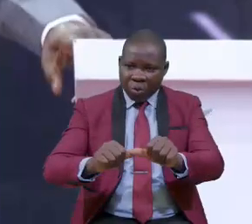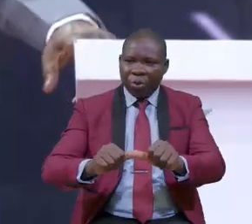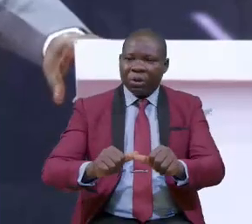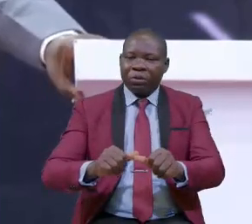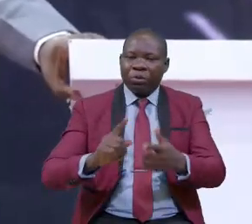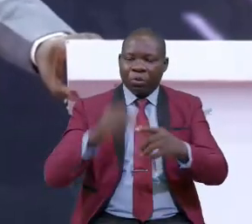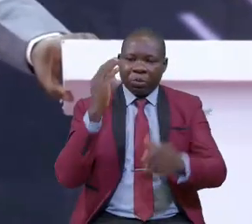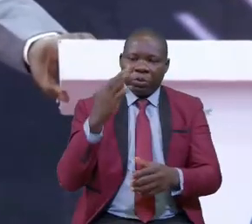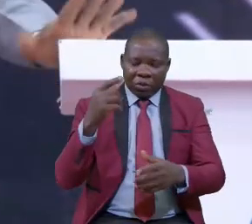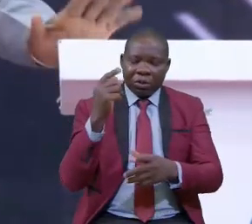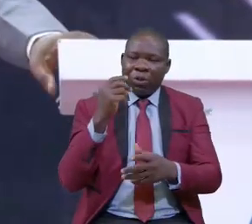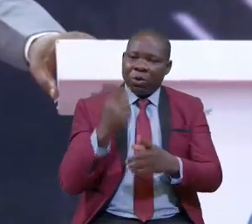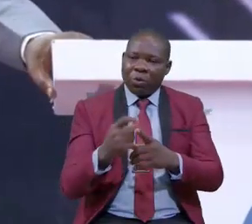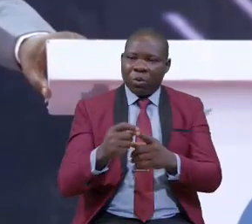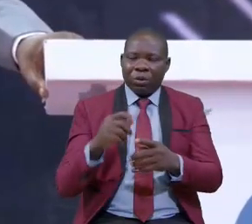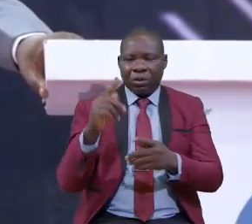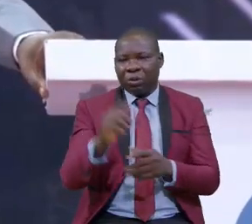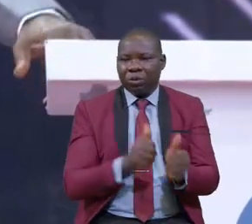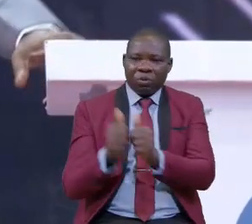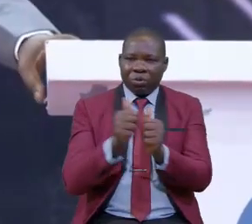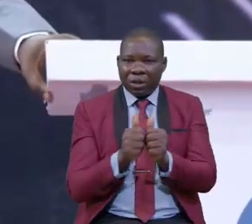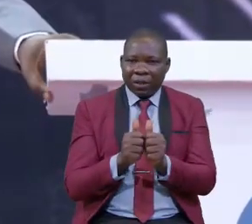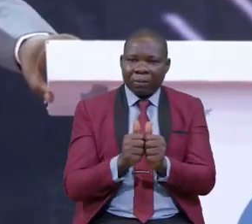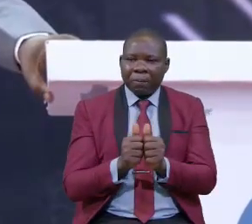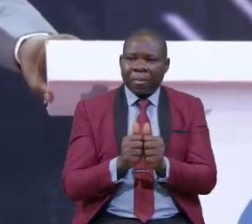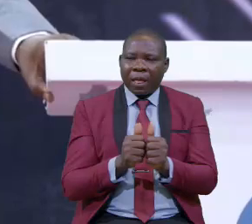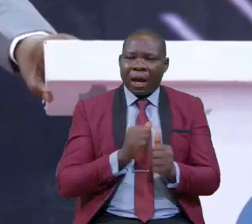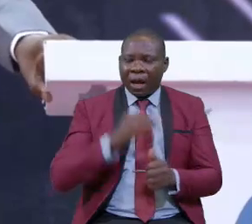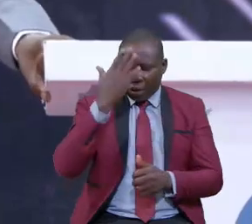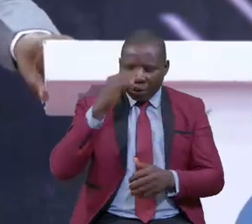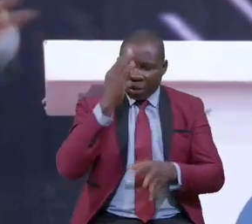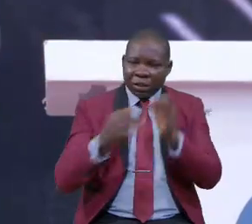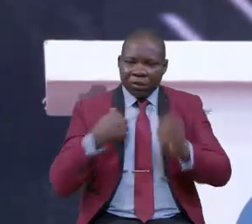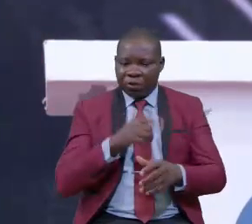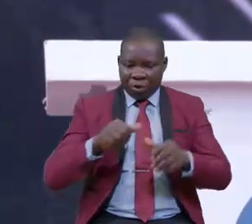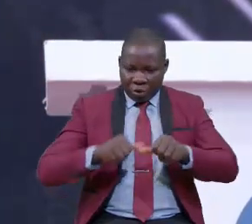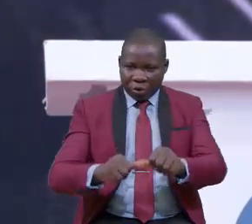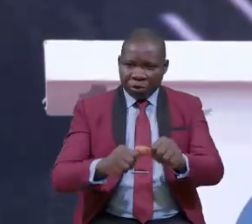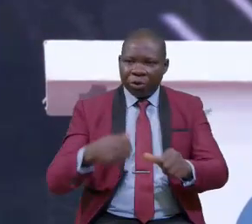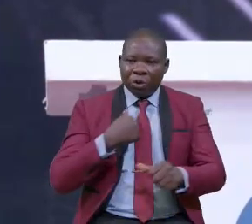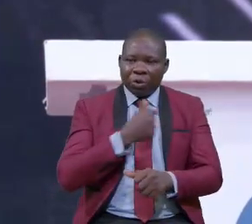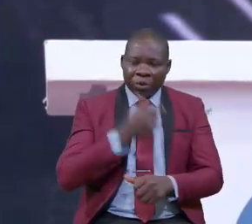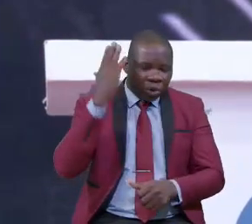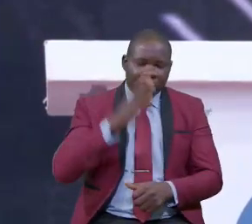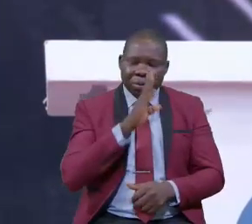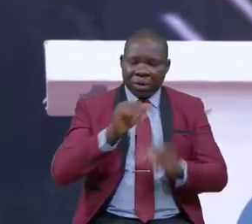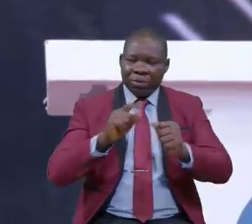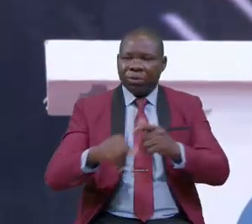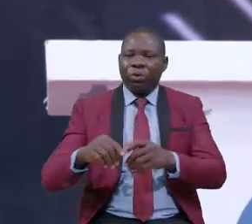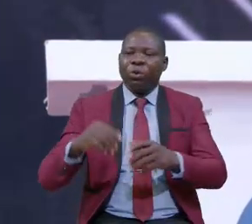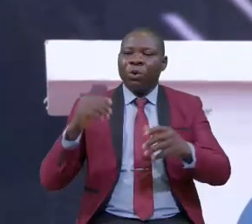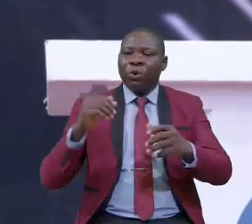change their world, I think we can. And Ghanaians are not only here.